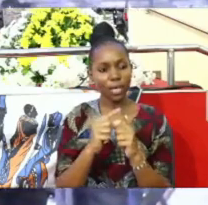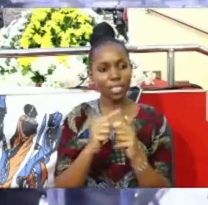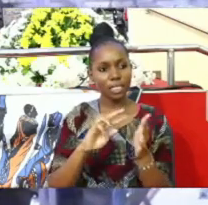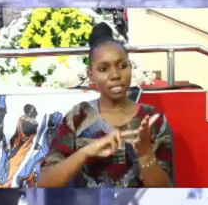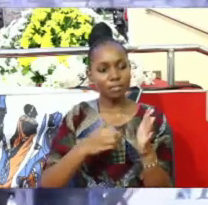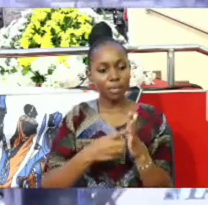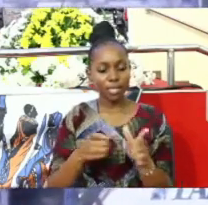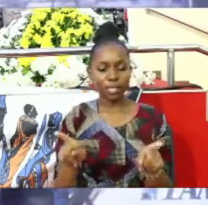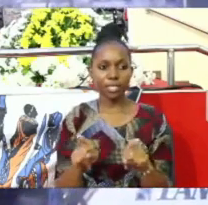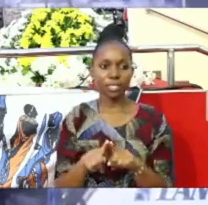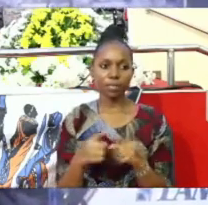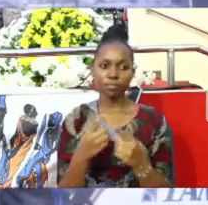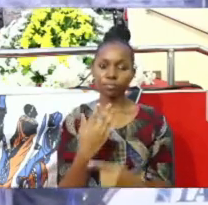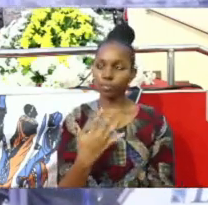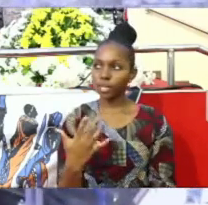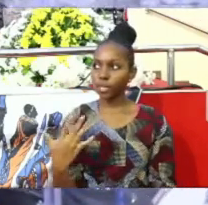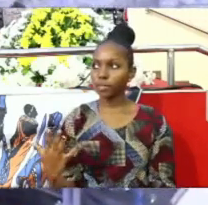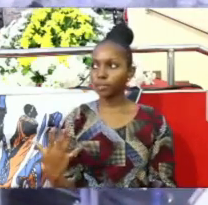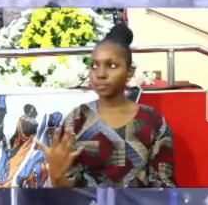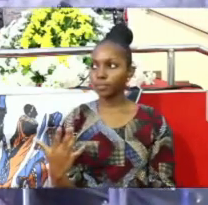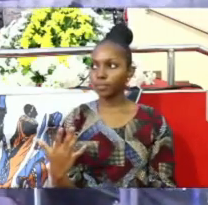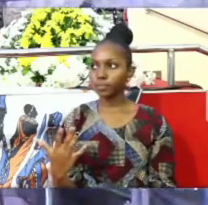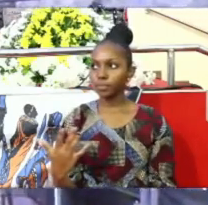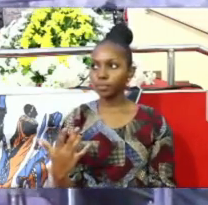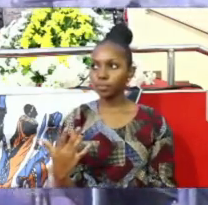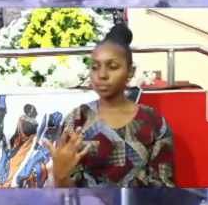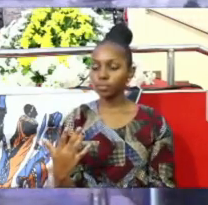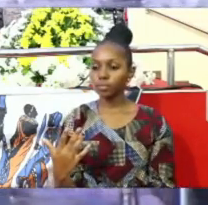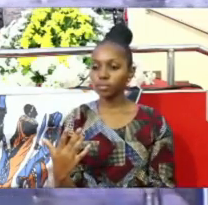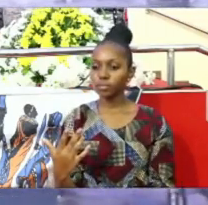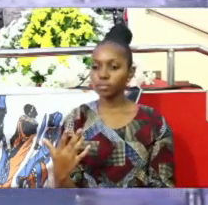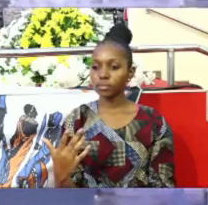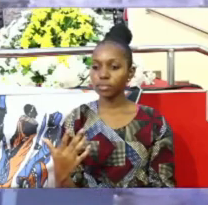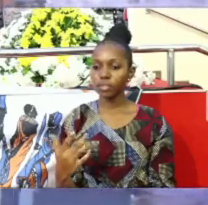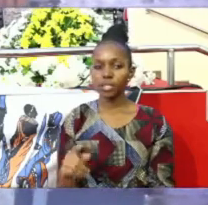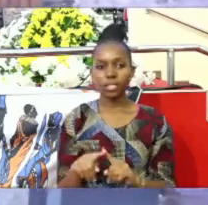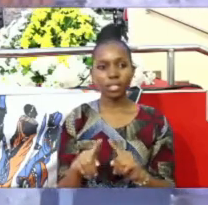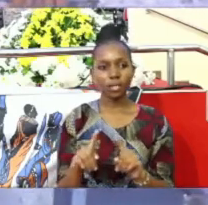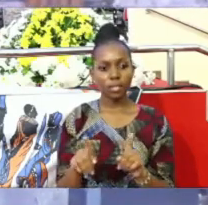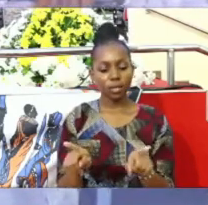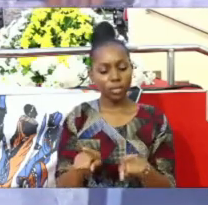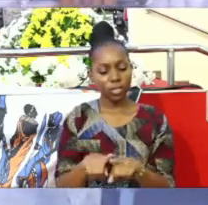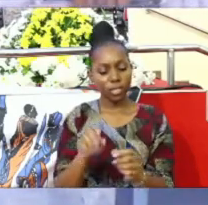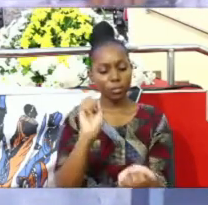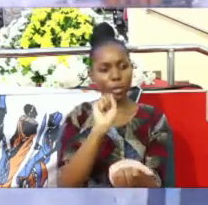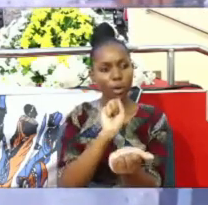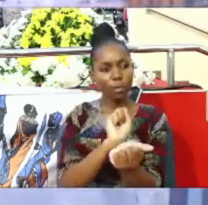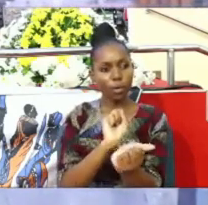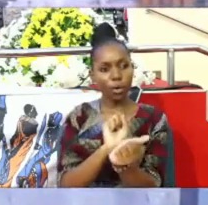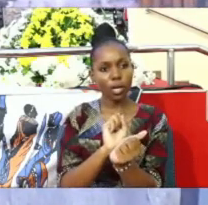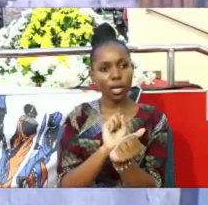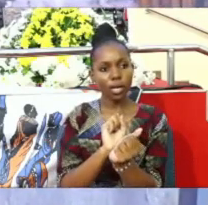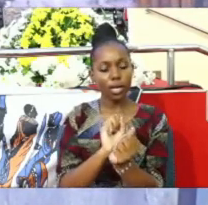hayo yanamaanisha kitu ambacho kinafanana. It's like Paul would write to the Colossians church and you tell them. Ya kwamba